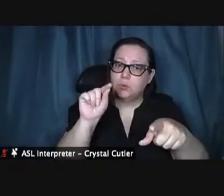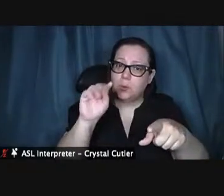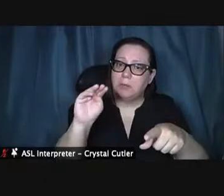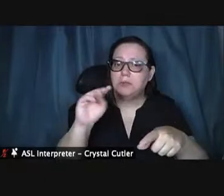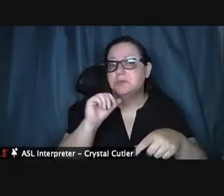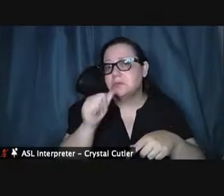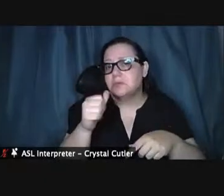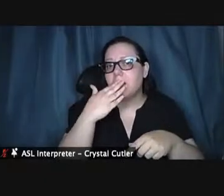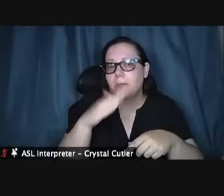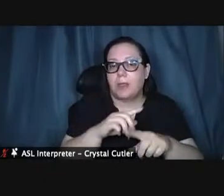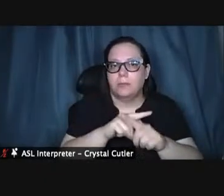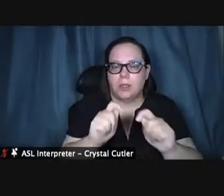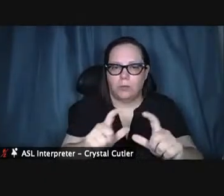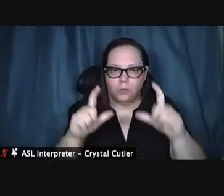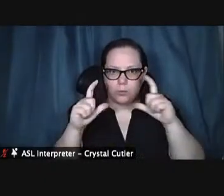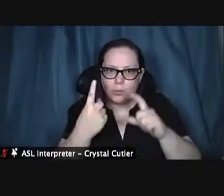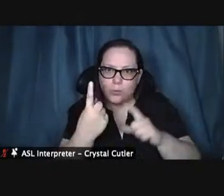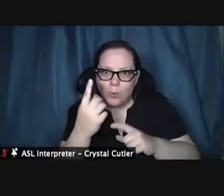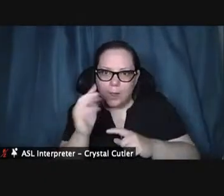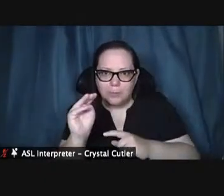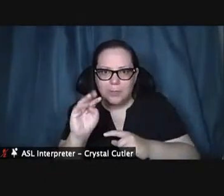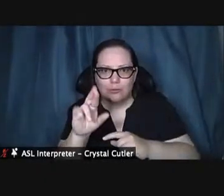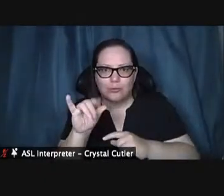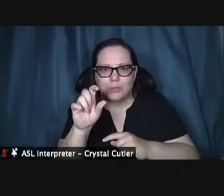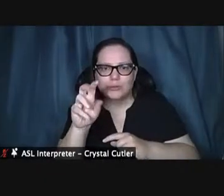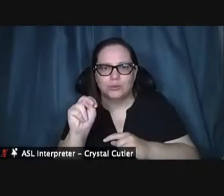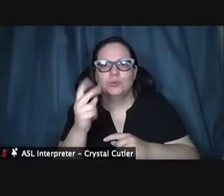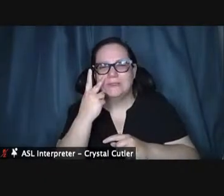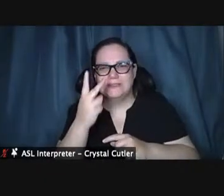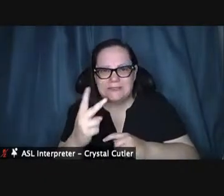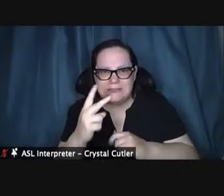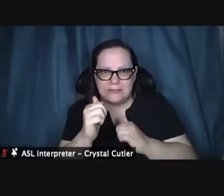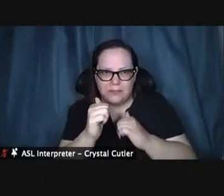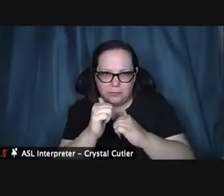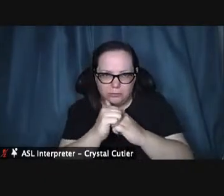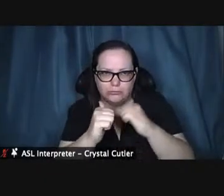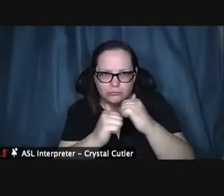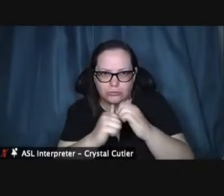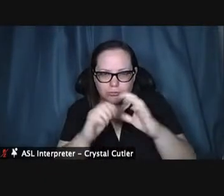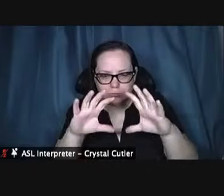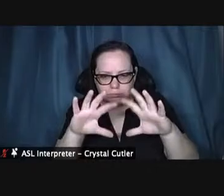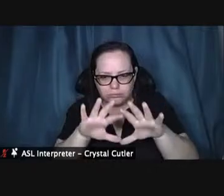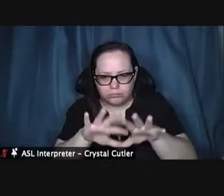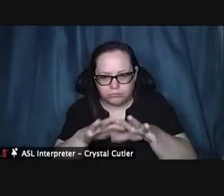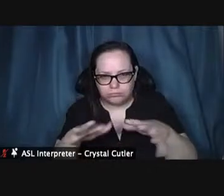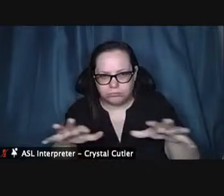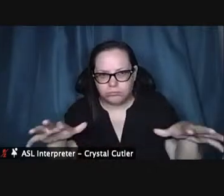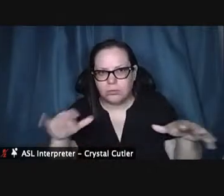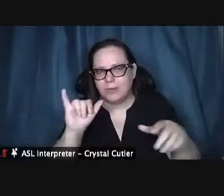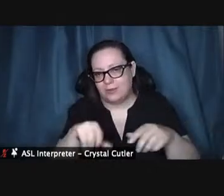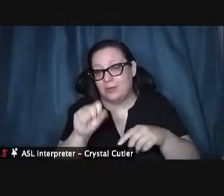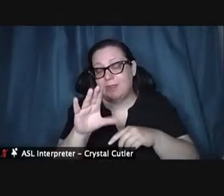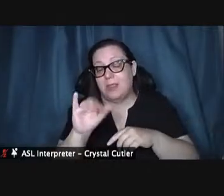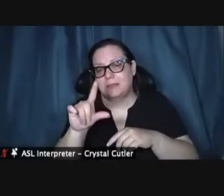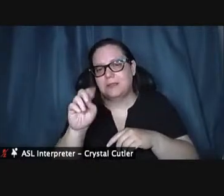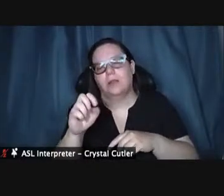is what it looks like at 1 meter resolution. You can just see the structure is incredible at this scale. We knew this would happen.